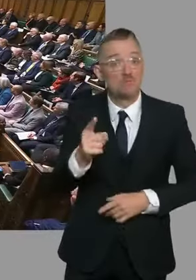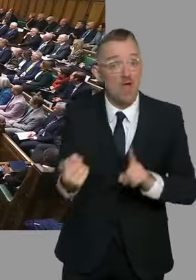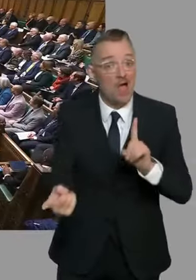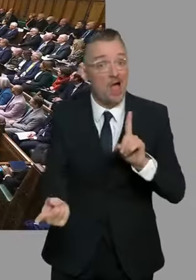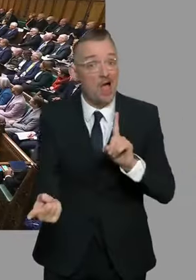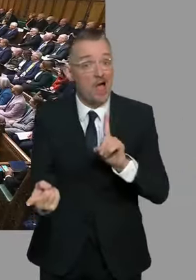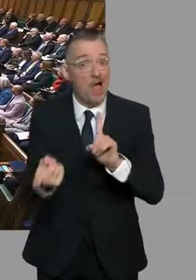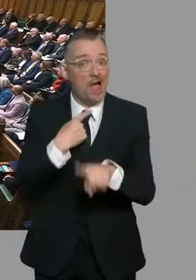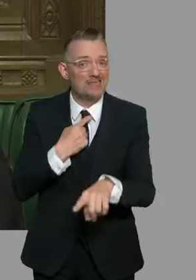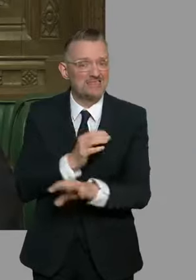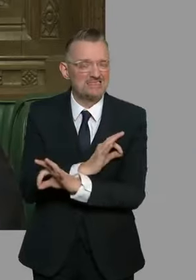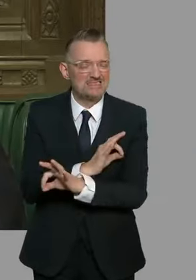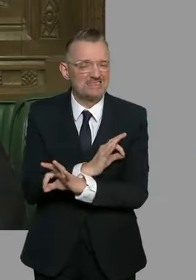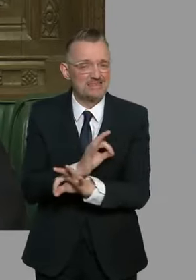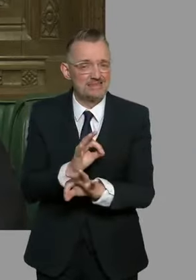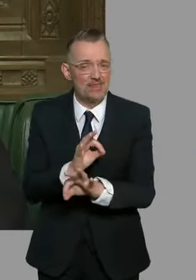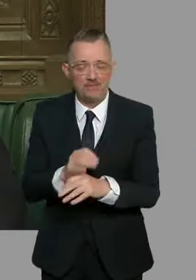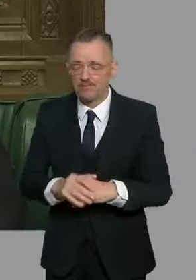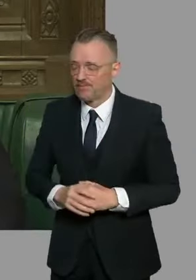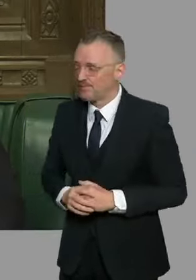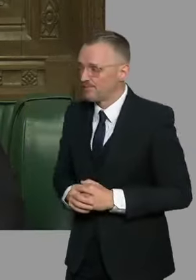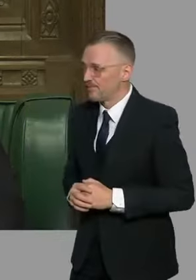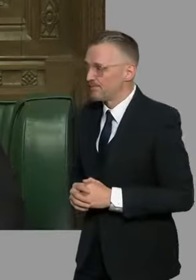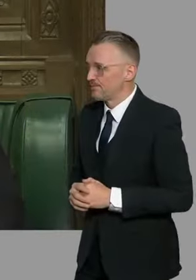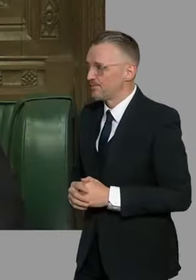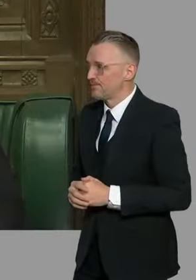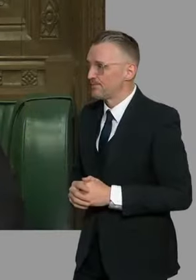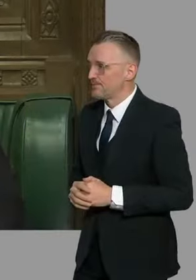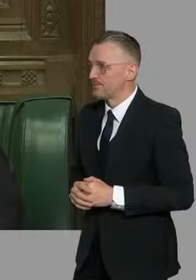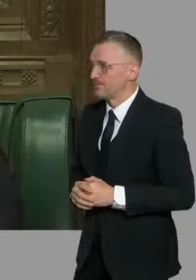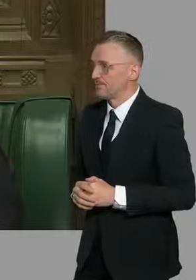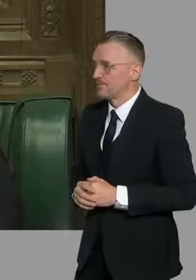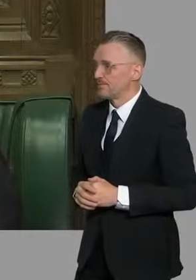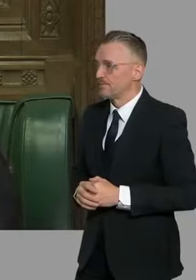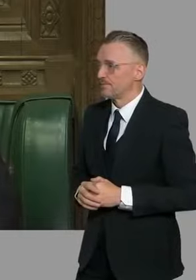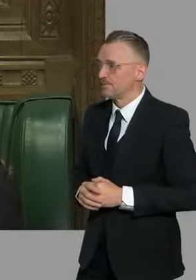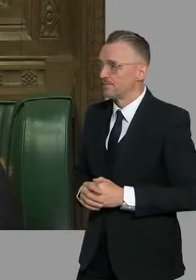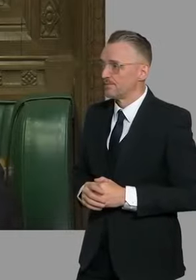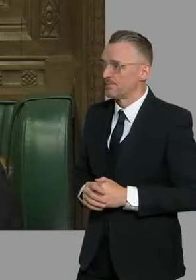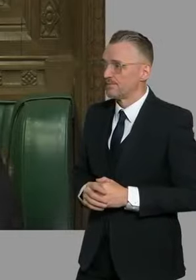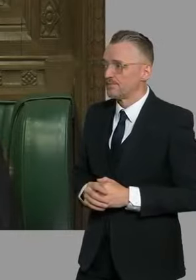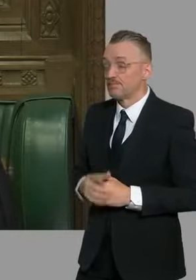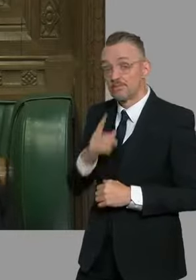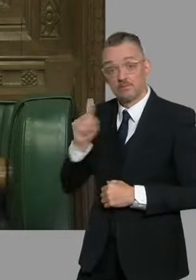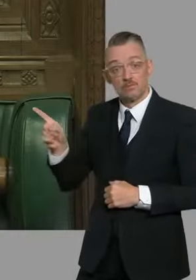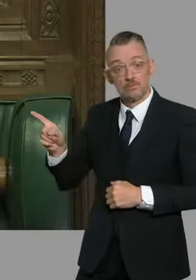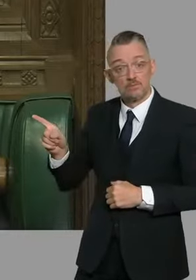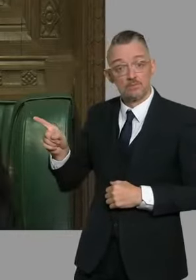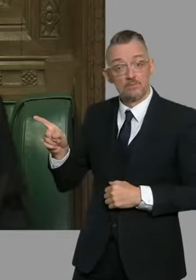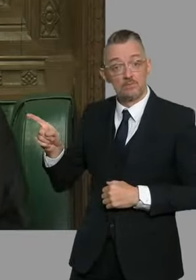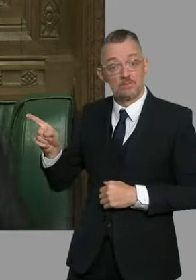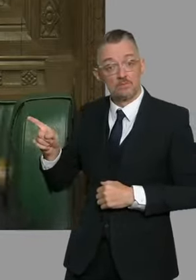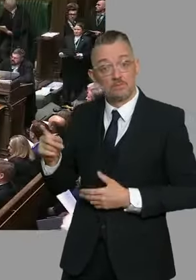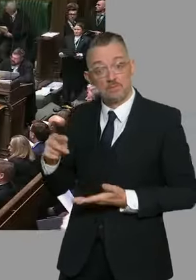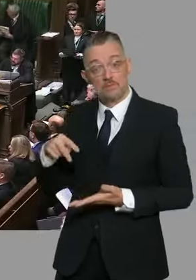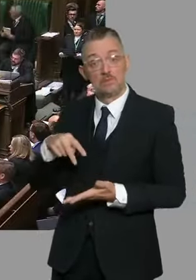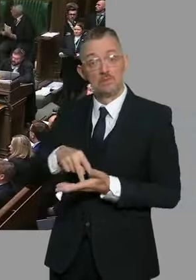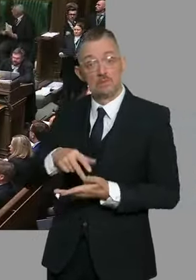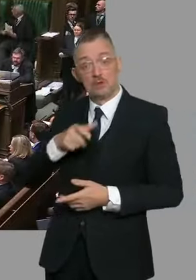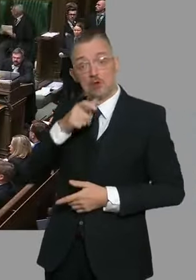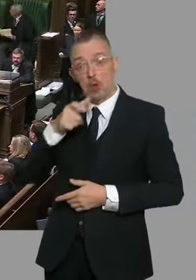you want to leave? If you've not got the guts to stand up to the comments, you shouldn't be in here. Kemi